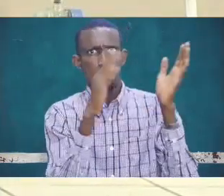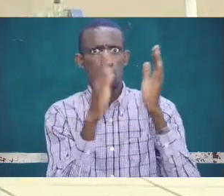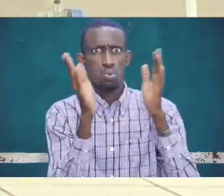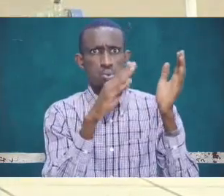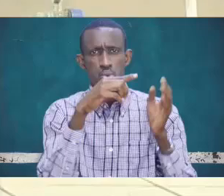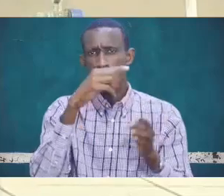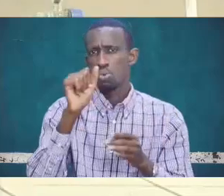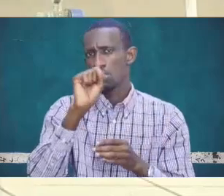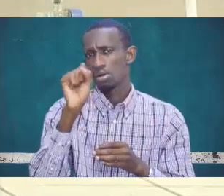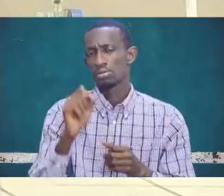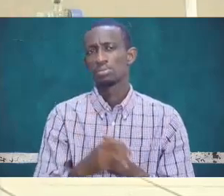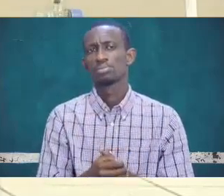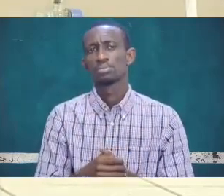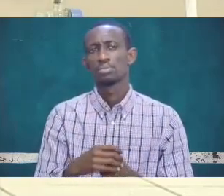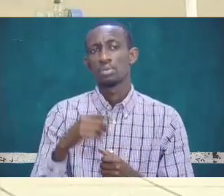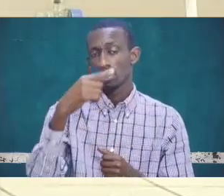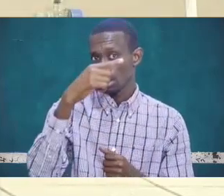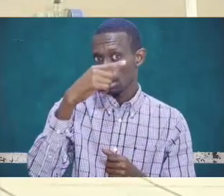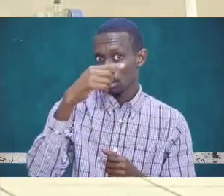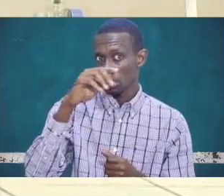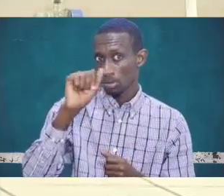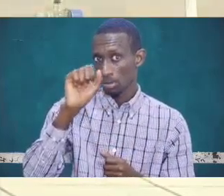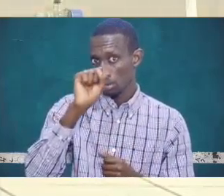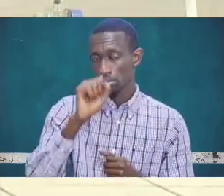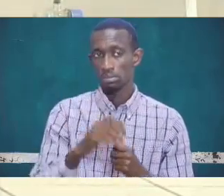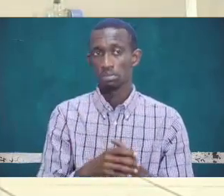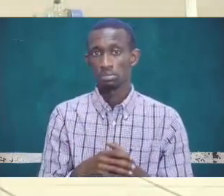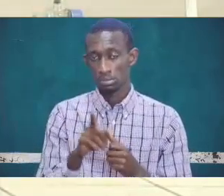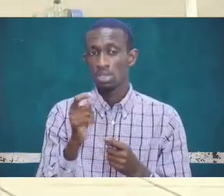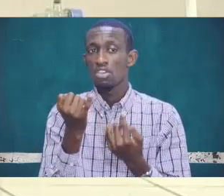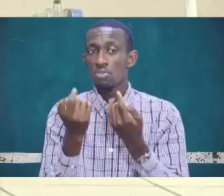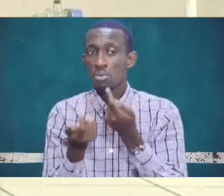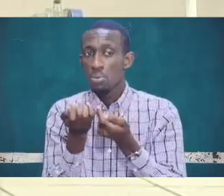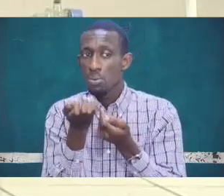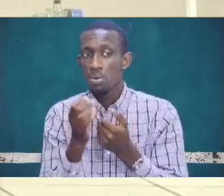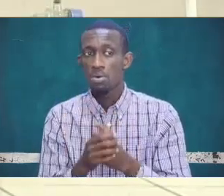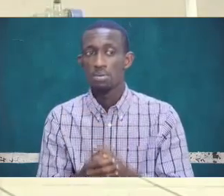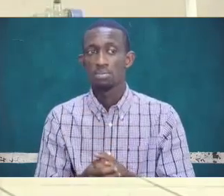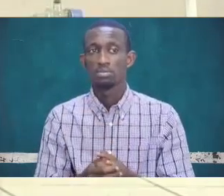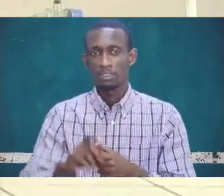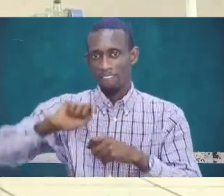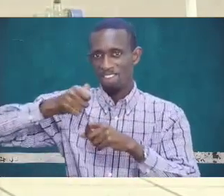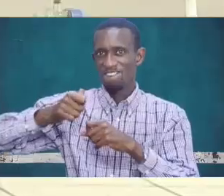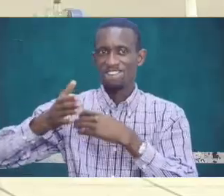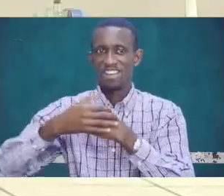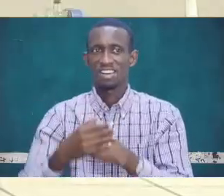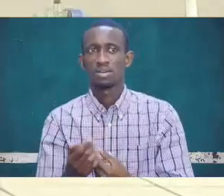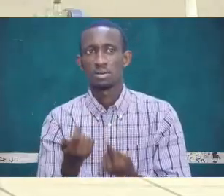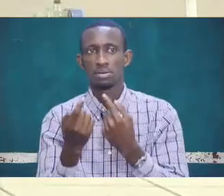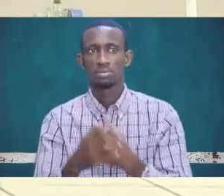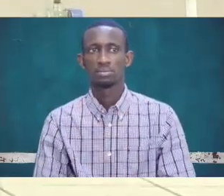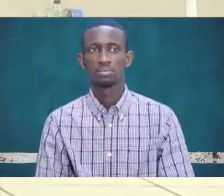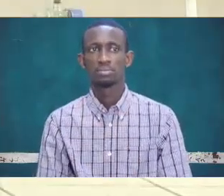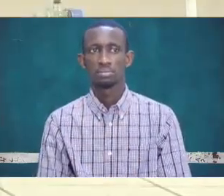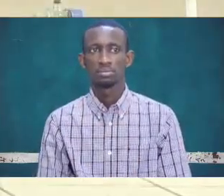to gas. And when it cools down, this is what happens. So I have to stop there